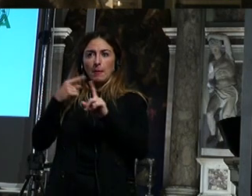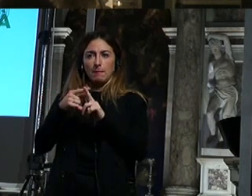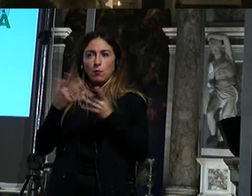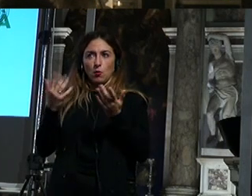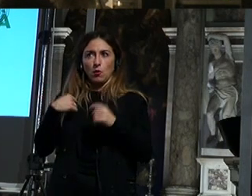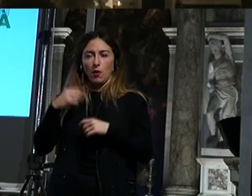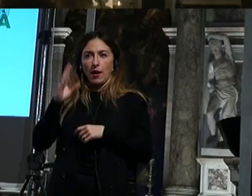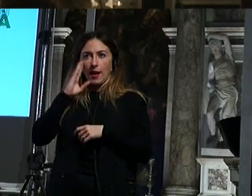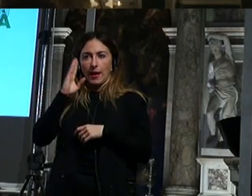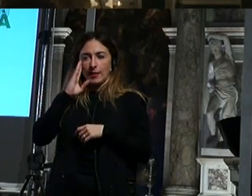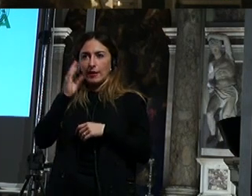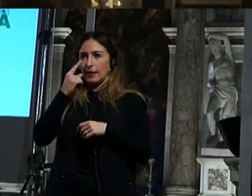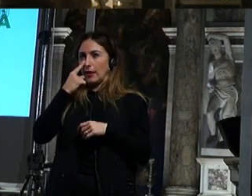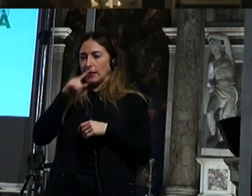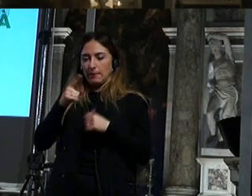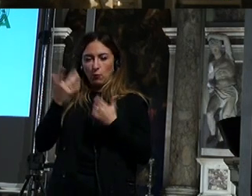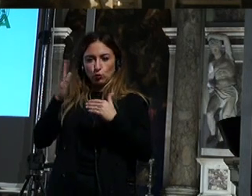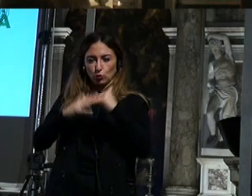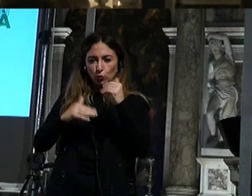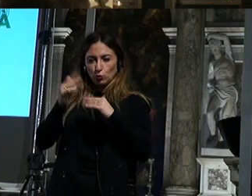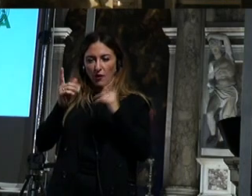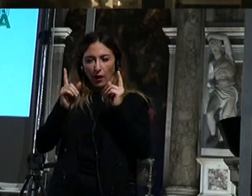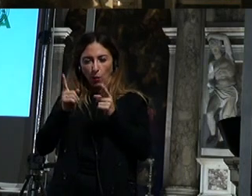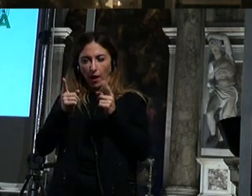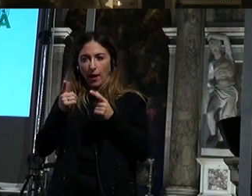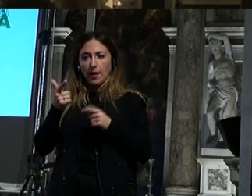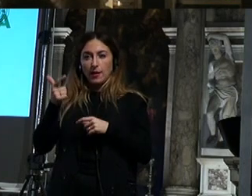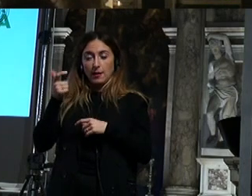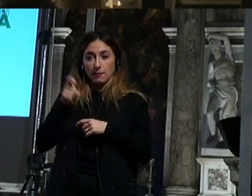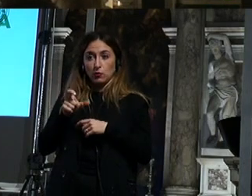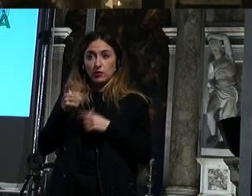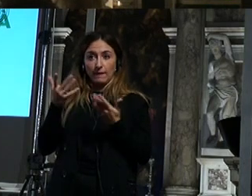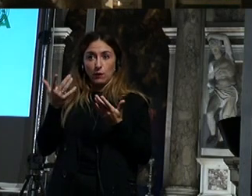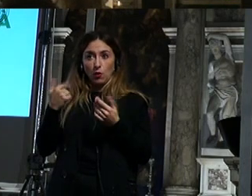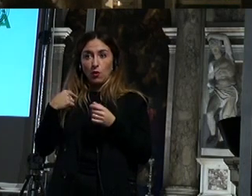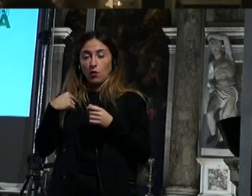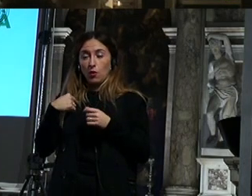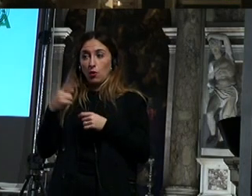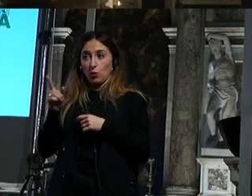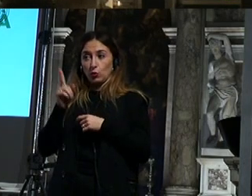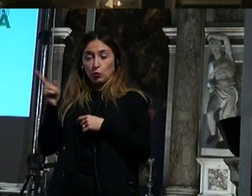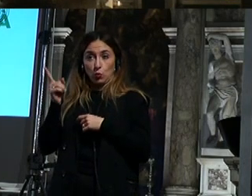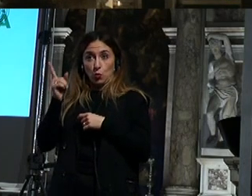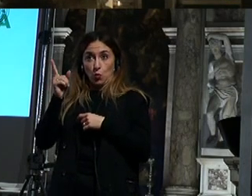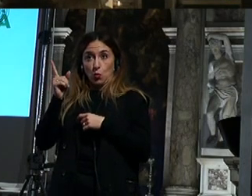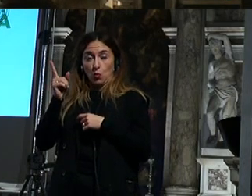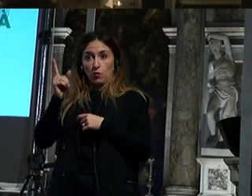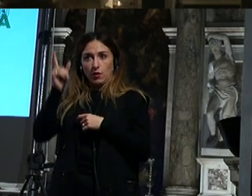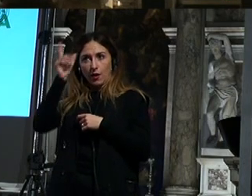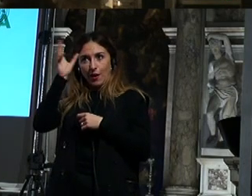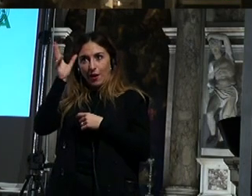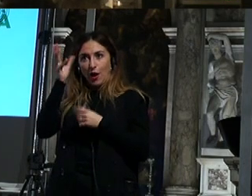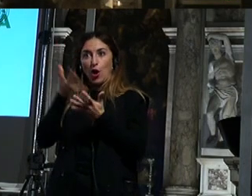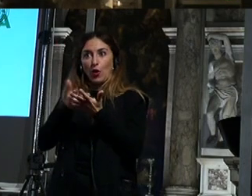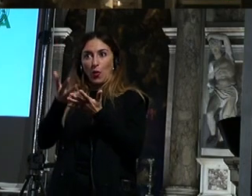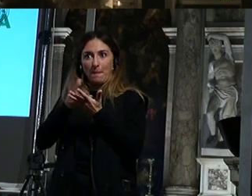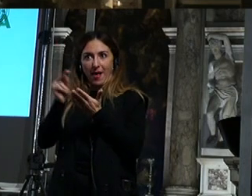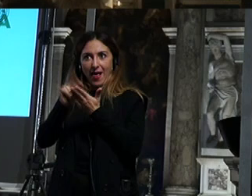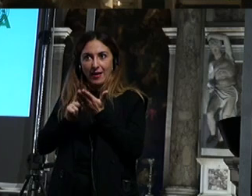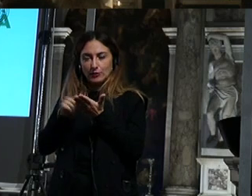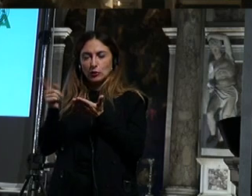you are a novel writer, right? So what was the difference in thinking in terms of the whole